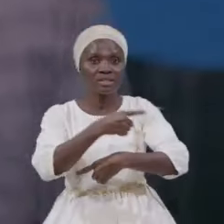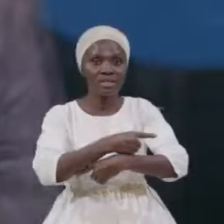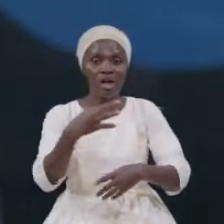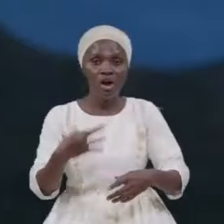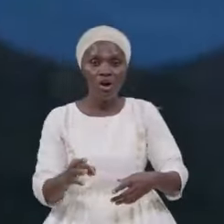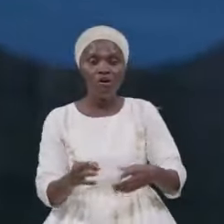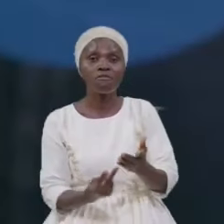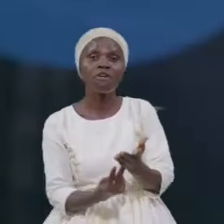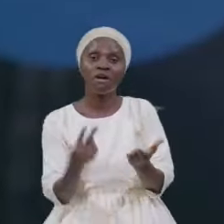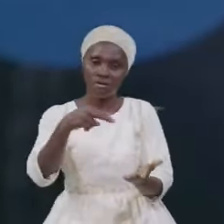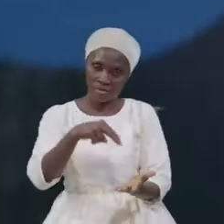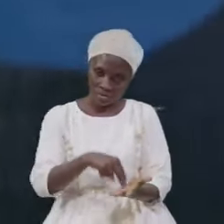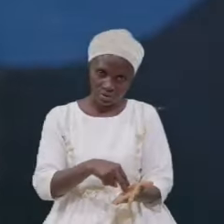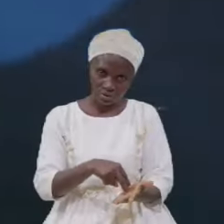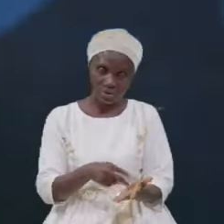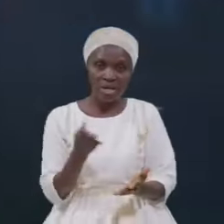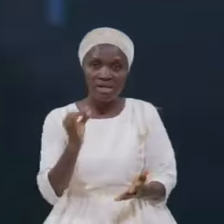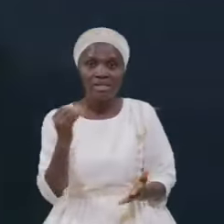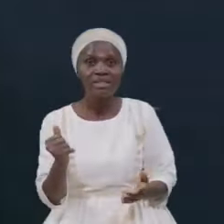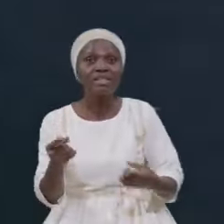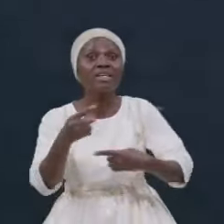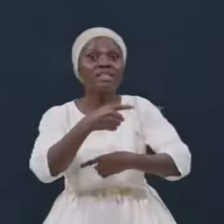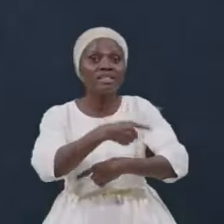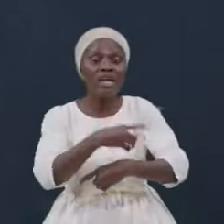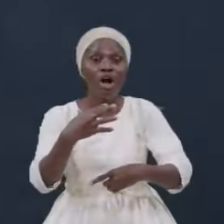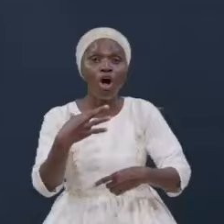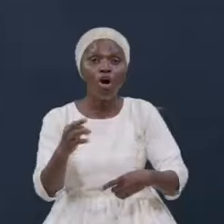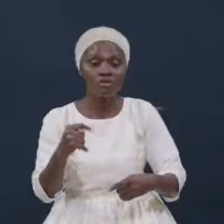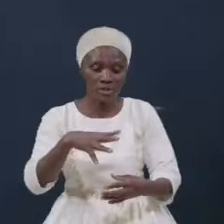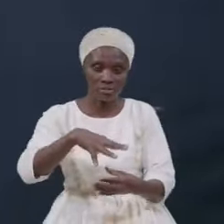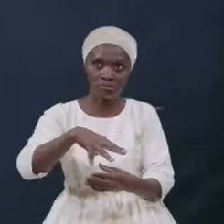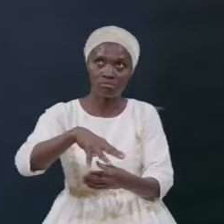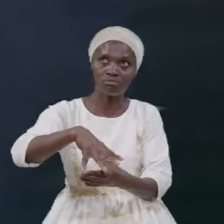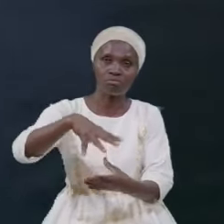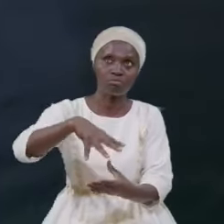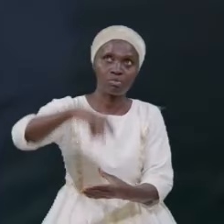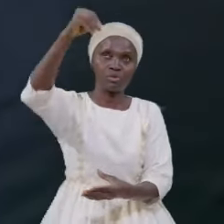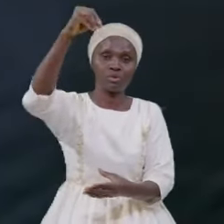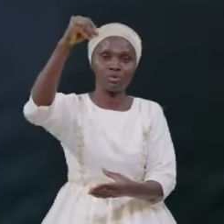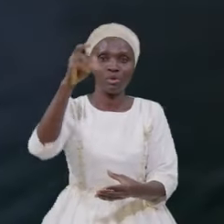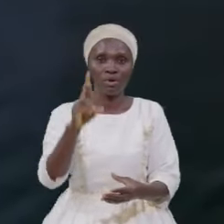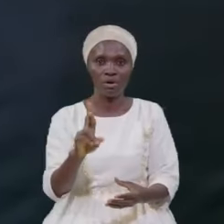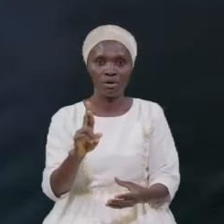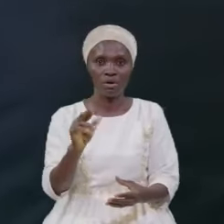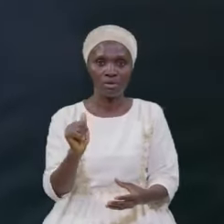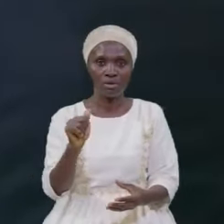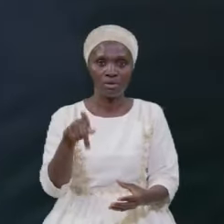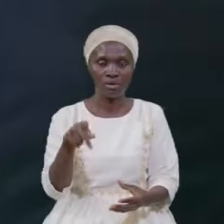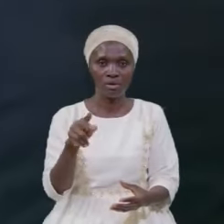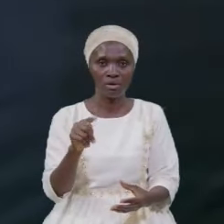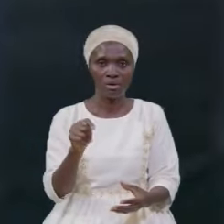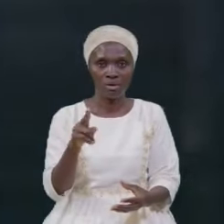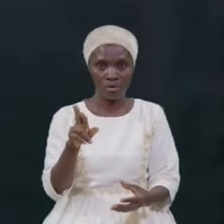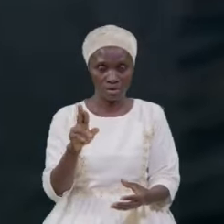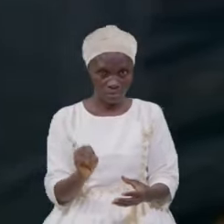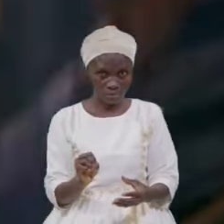the rapture, when the trumpet shall sound, and the dead in Christ shall rise, and we which are alive